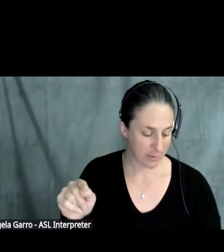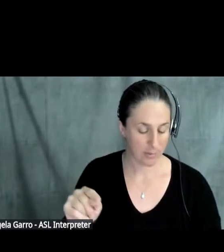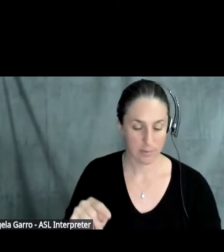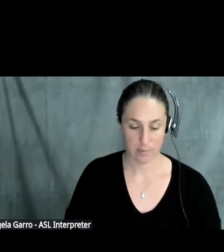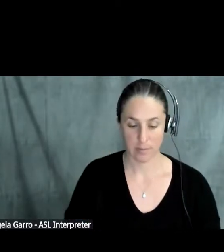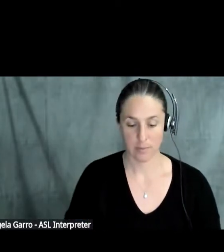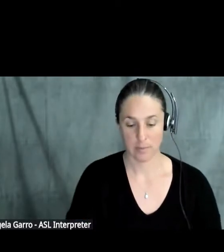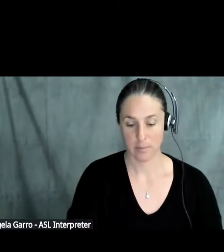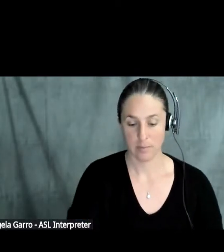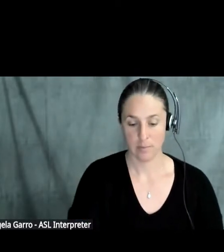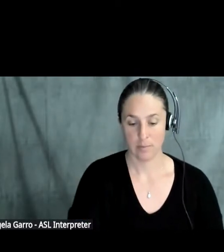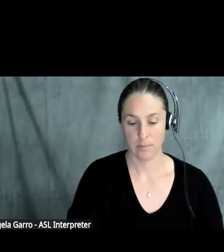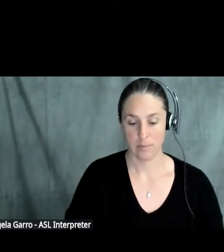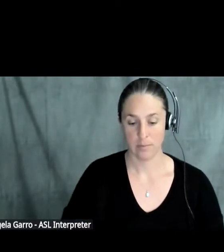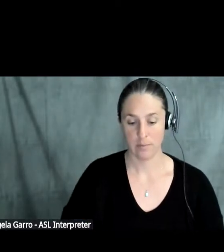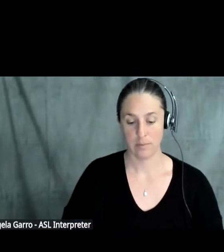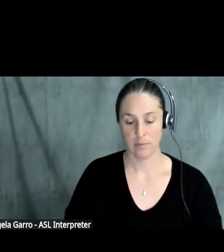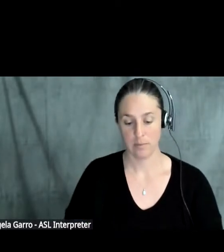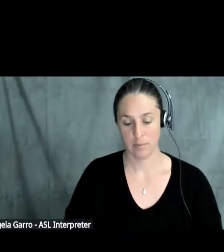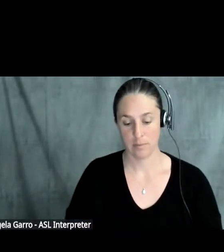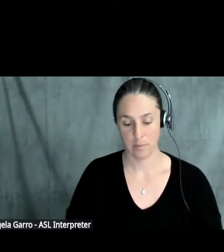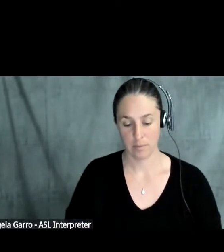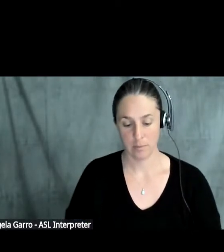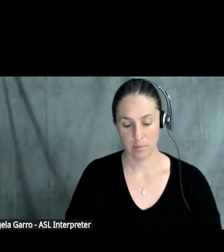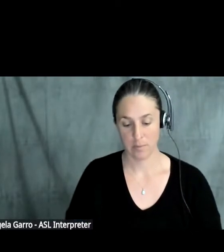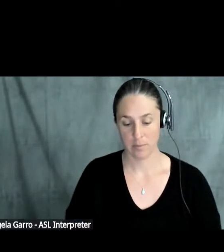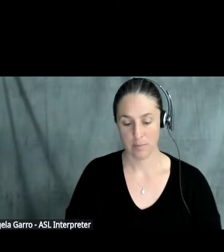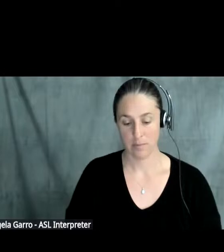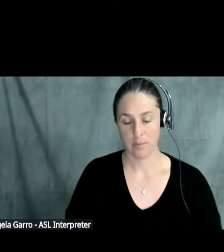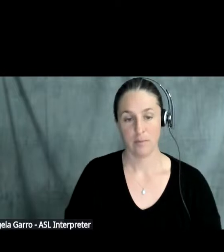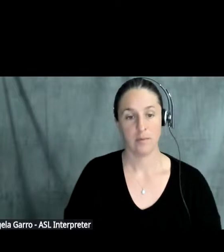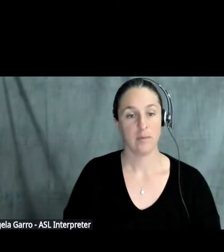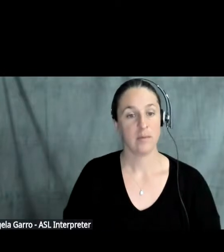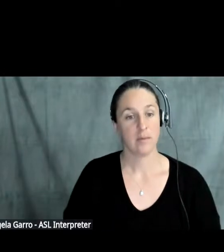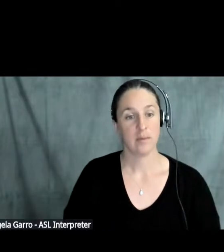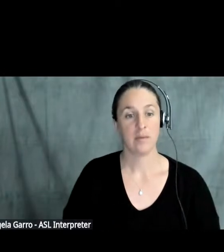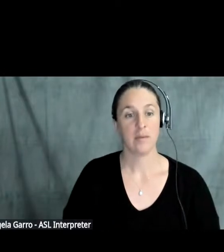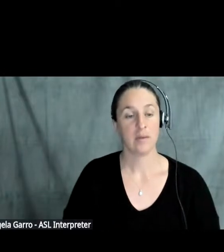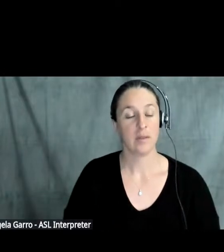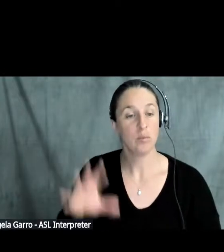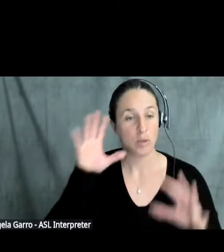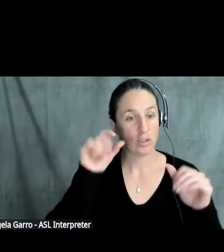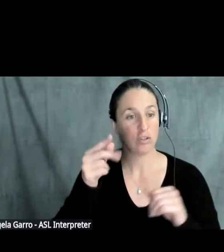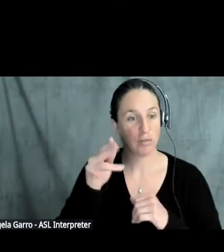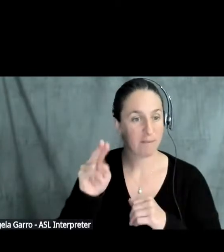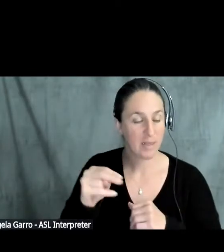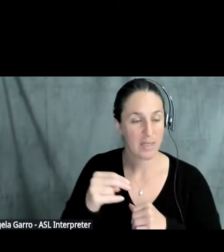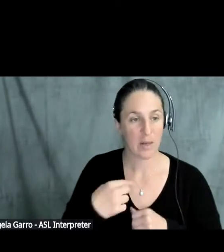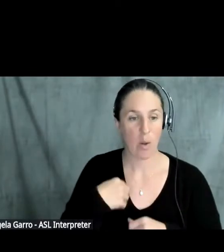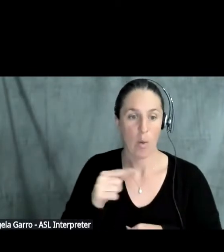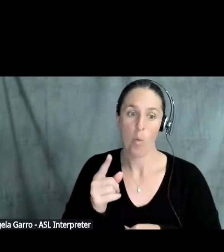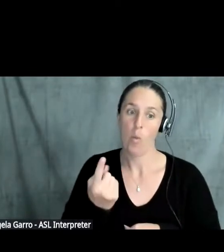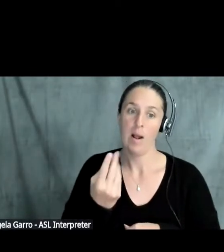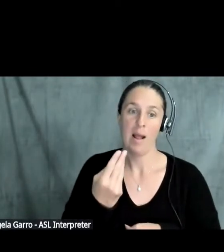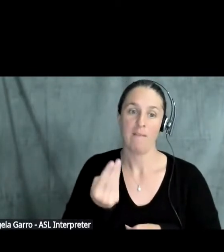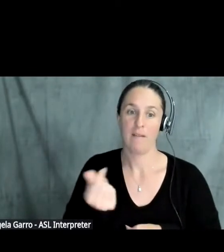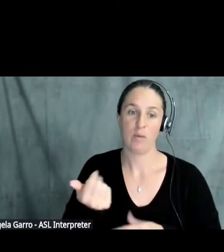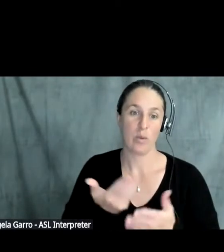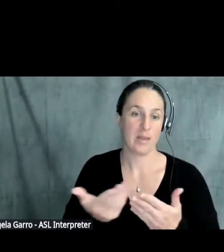You don't have to say anything. Thank you, President Griffin. I only have a couple of things to say. It's really short